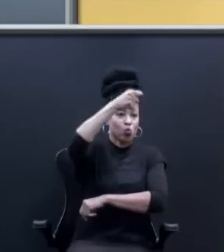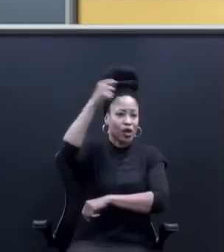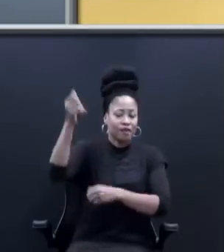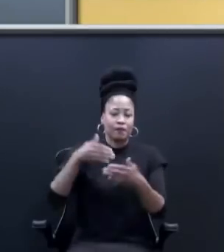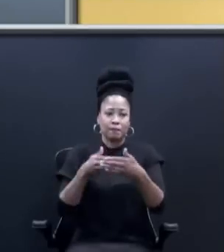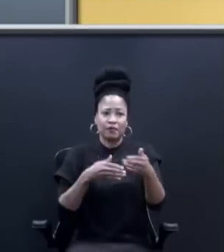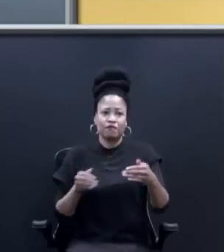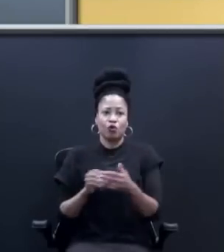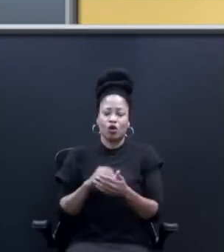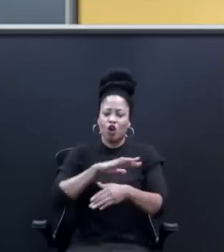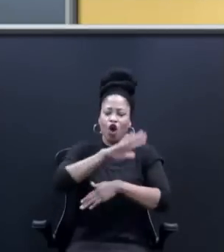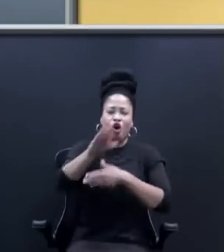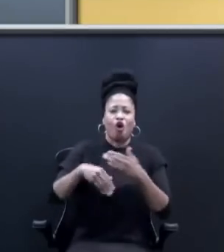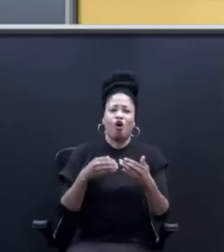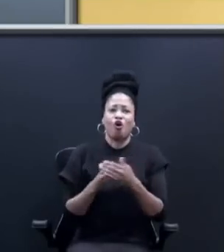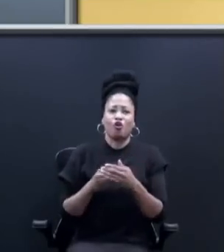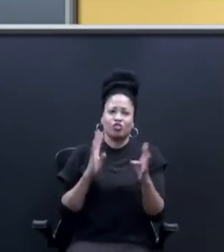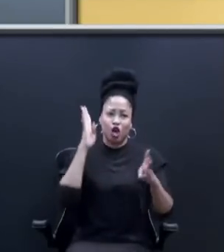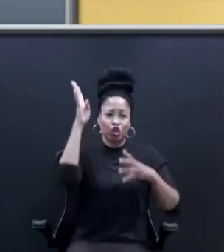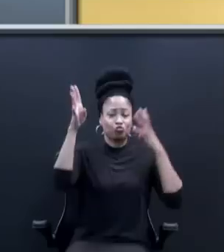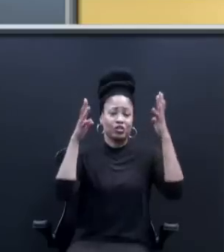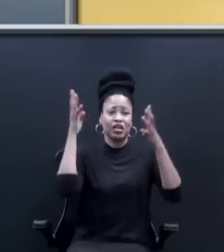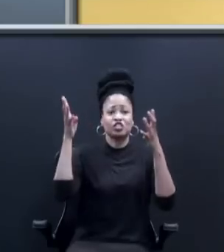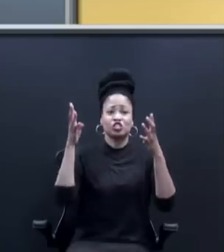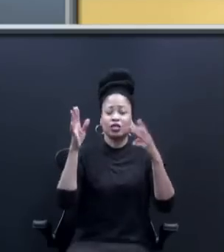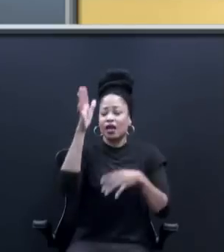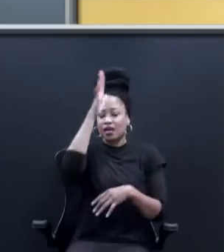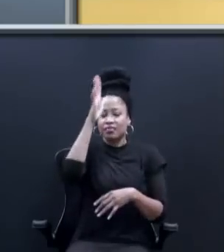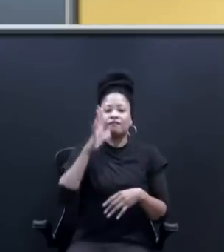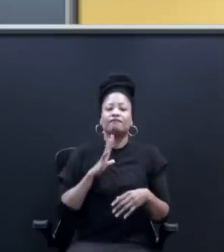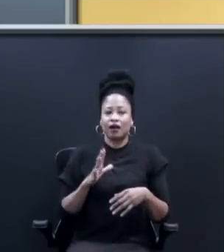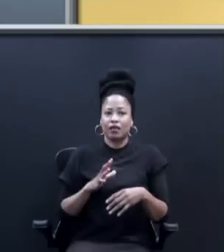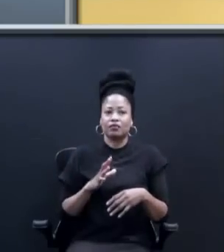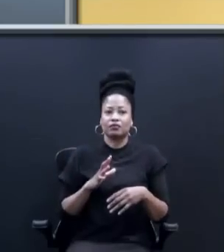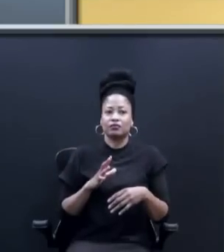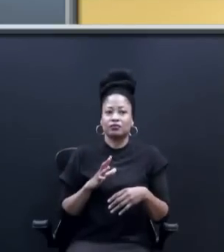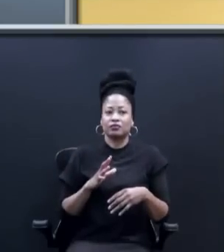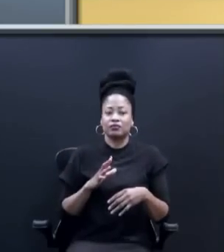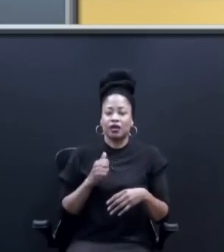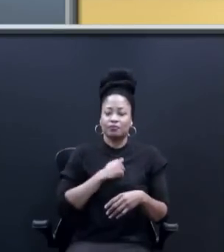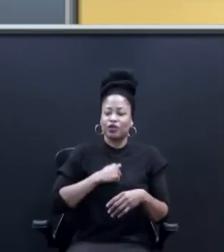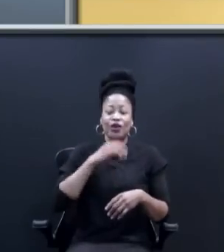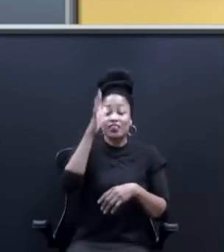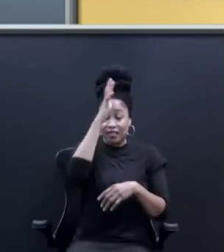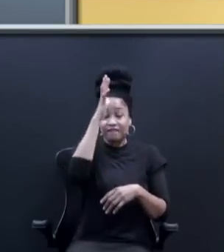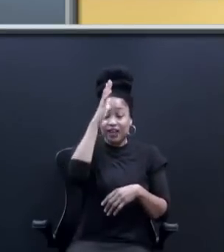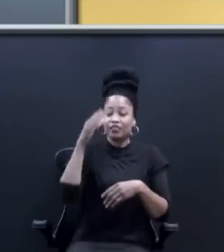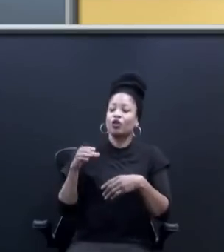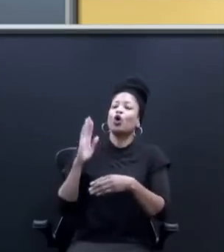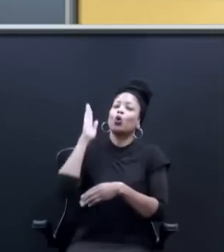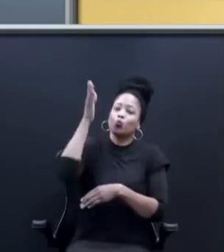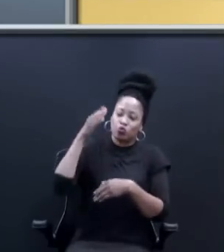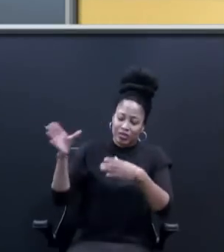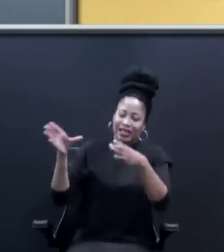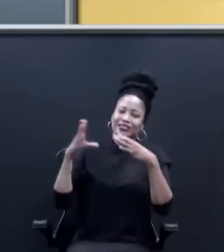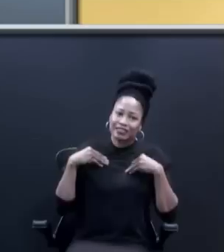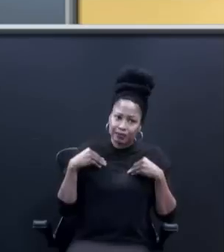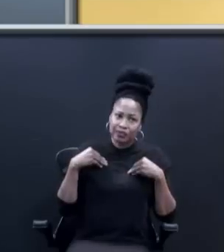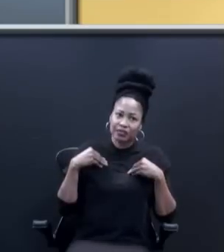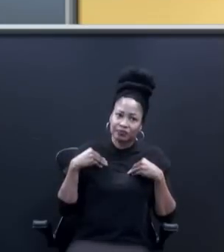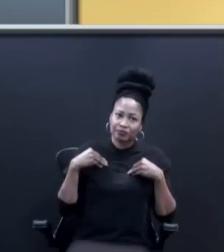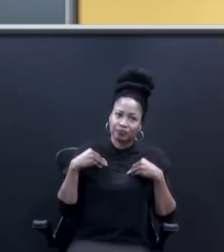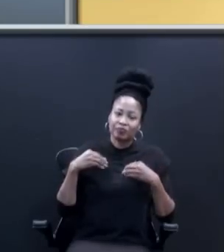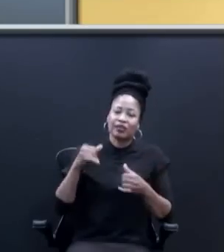it. It's over with. Let's go and look at the last scripture. Let's go into Ezekiel, the 43rd chapter. That's why I tell you